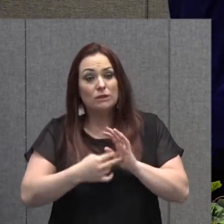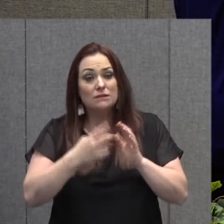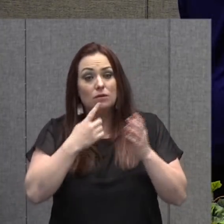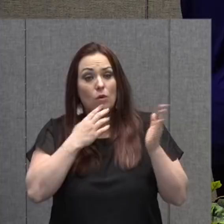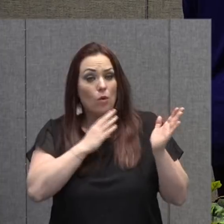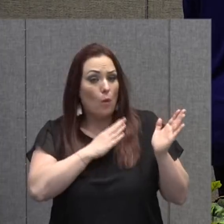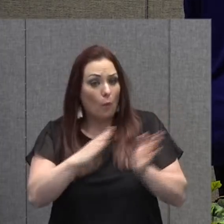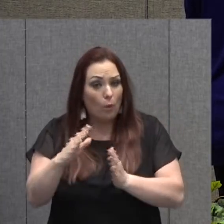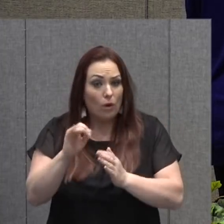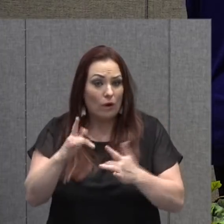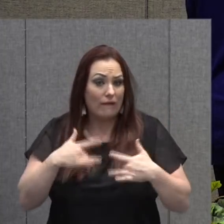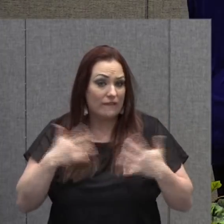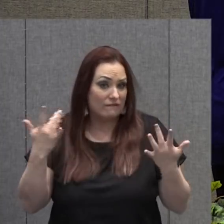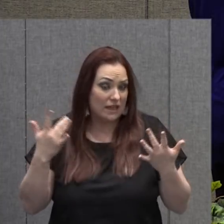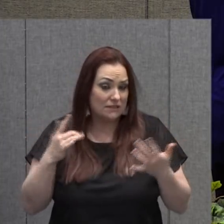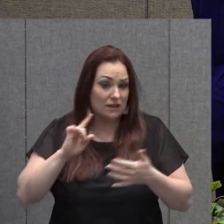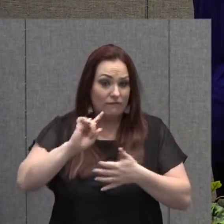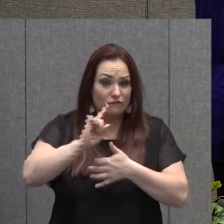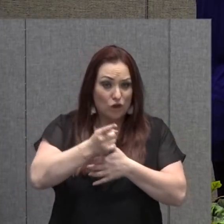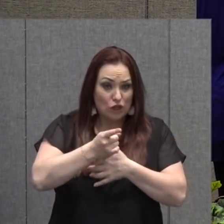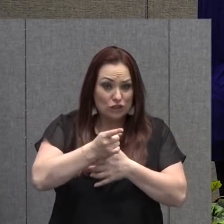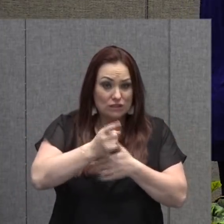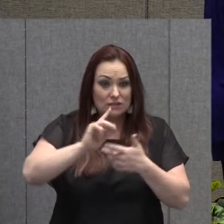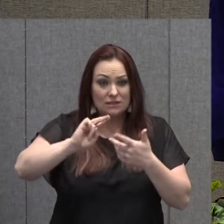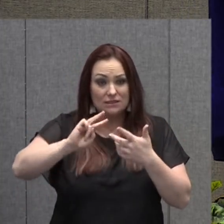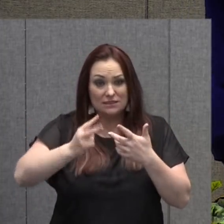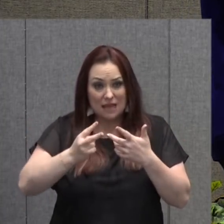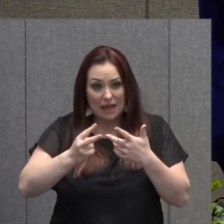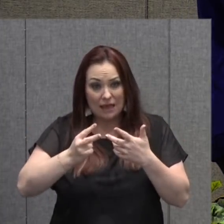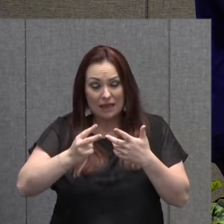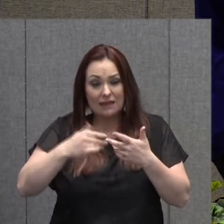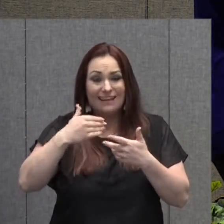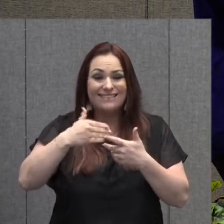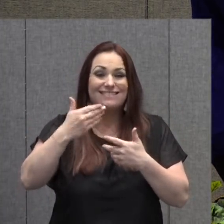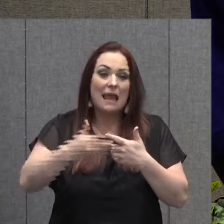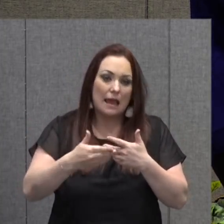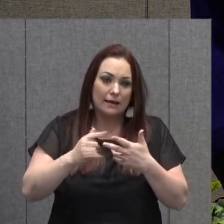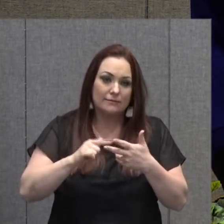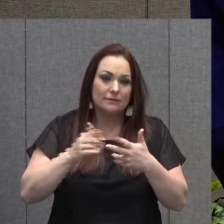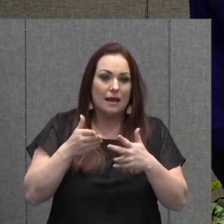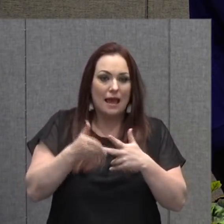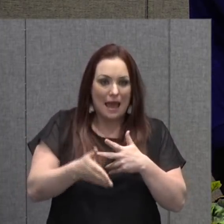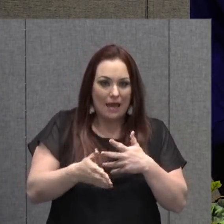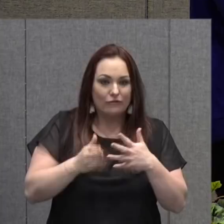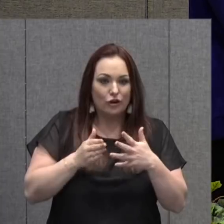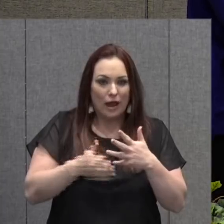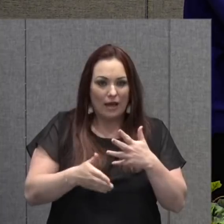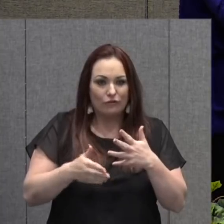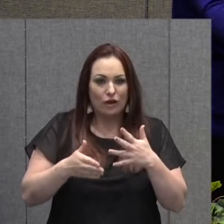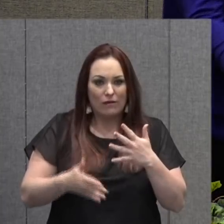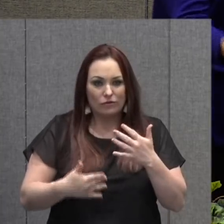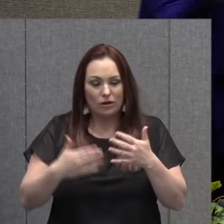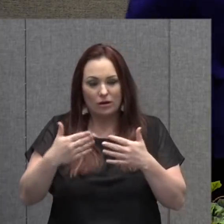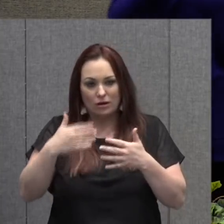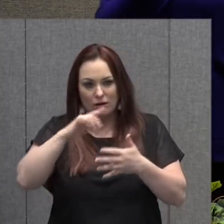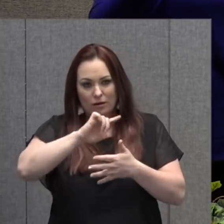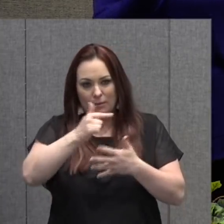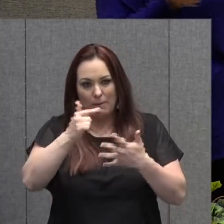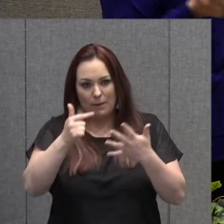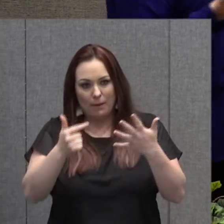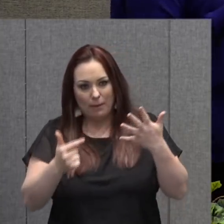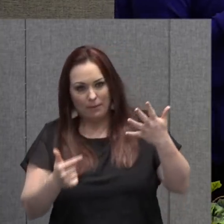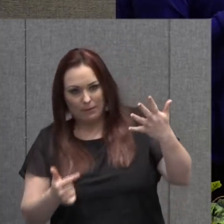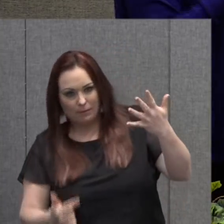what happens first, what happens second or next, after that, after that, after that, all the way to the